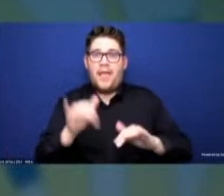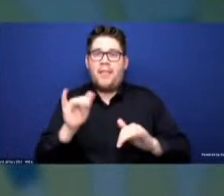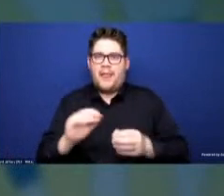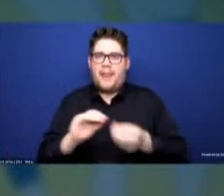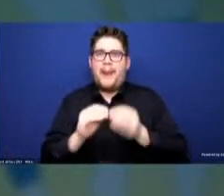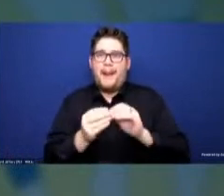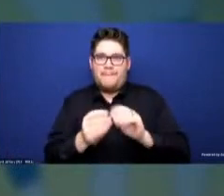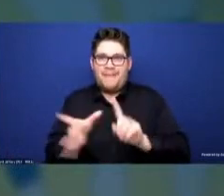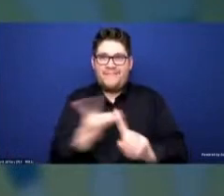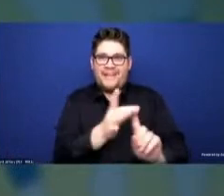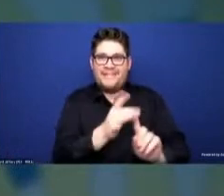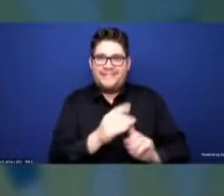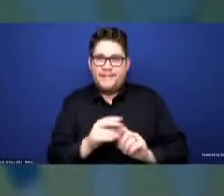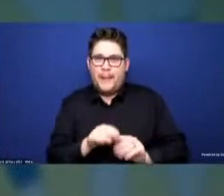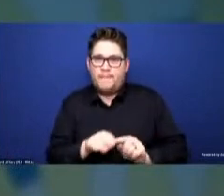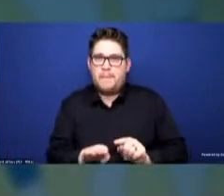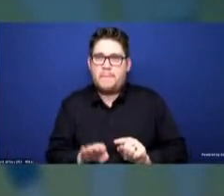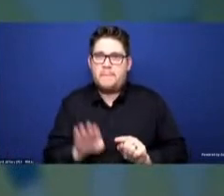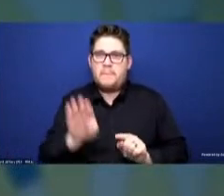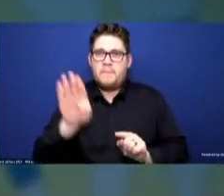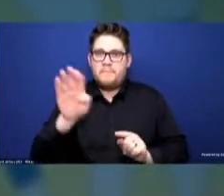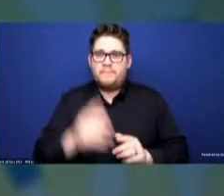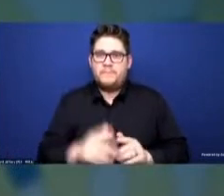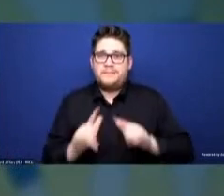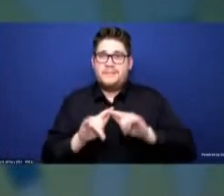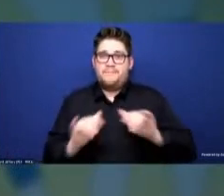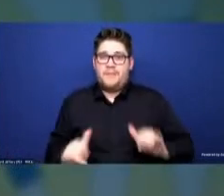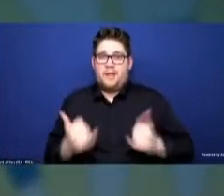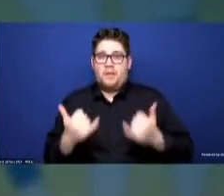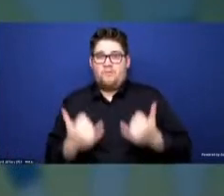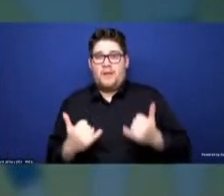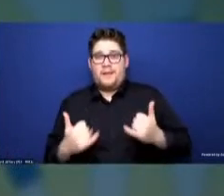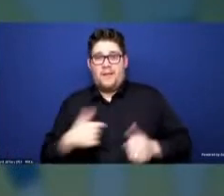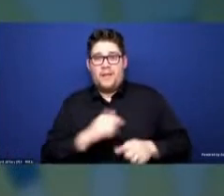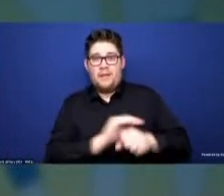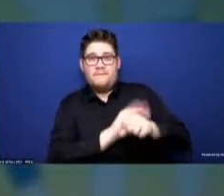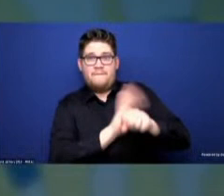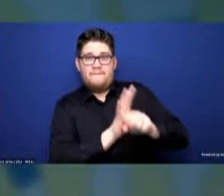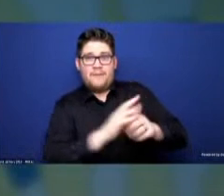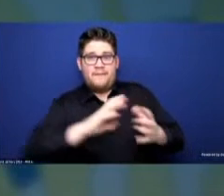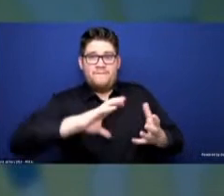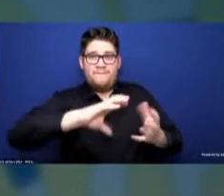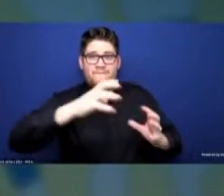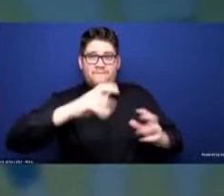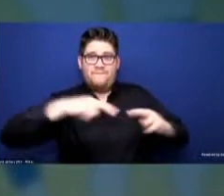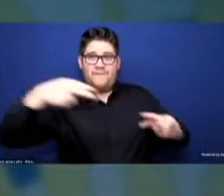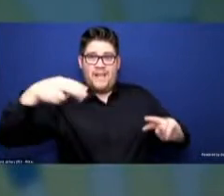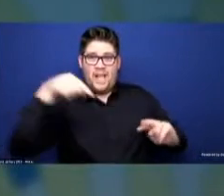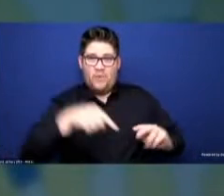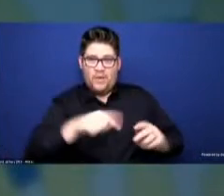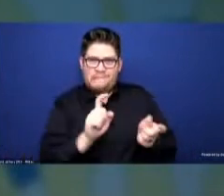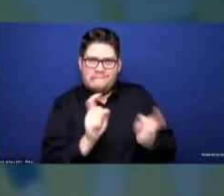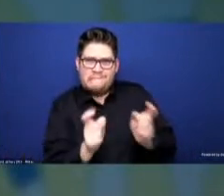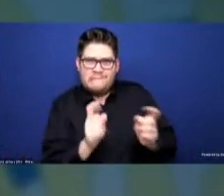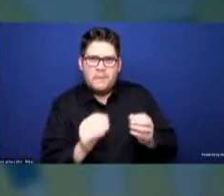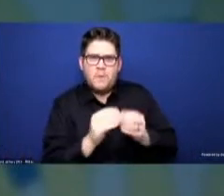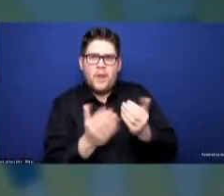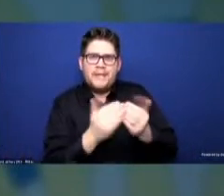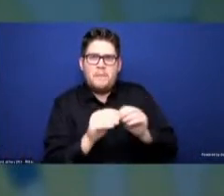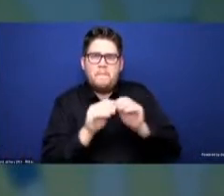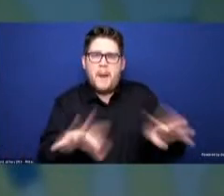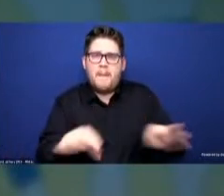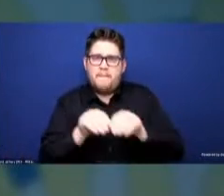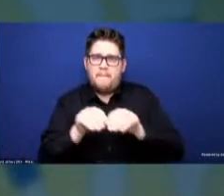virus circulating in communities to a dramatic increase. We are starting to see a slight blunting of that in the last